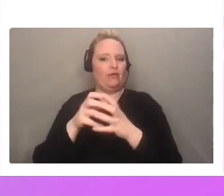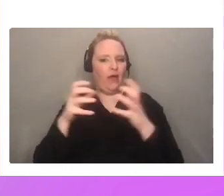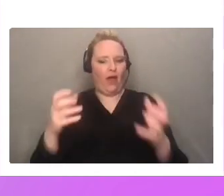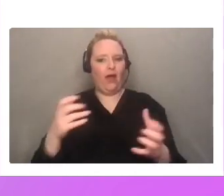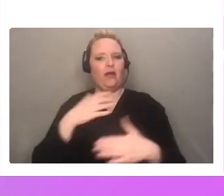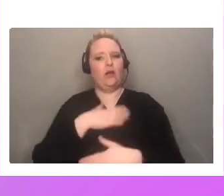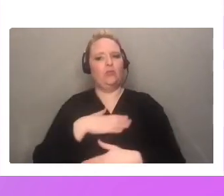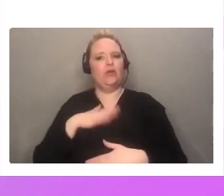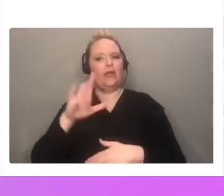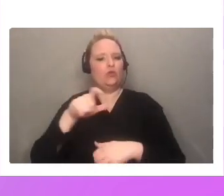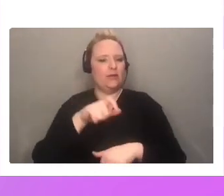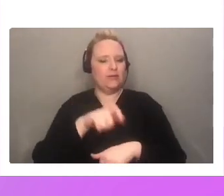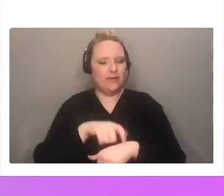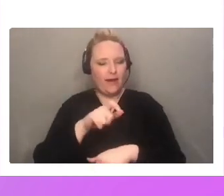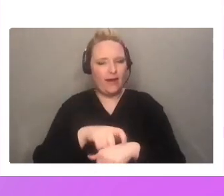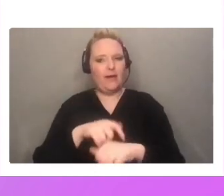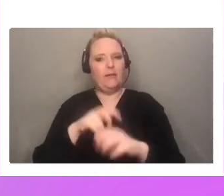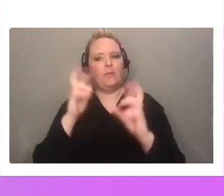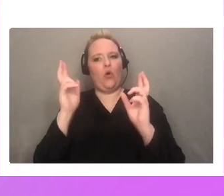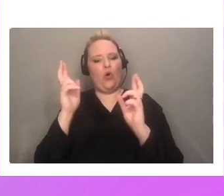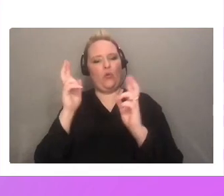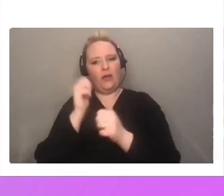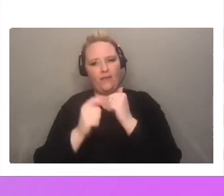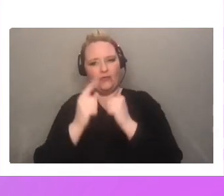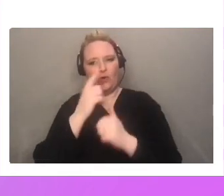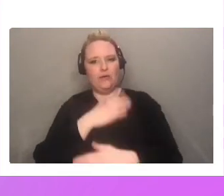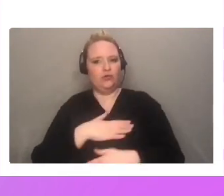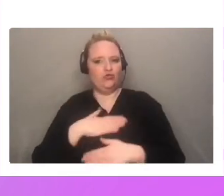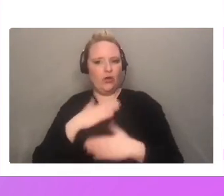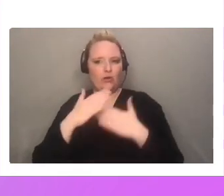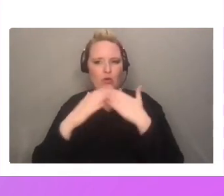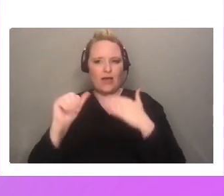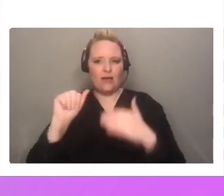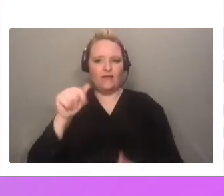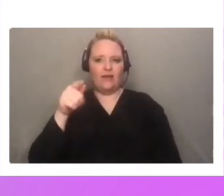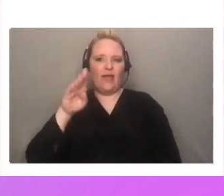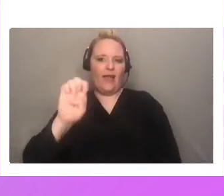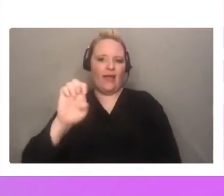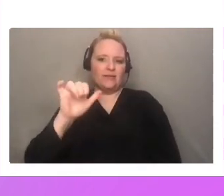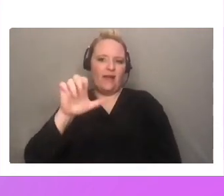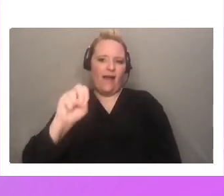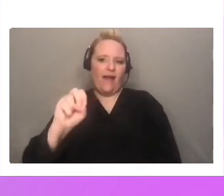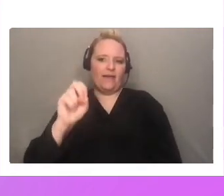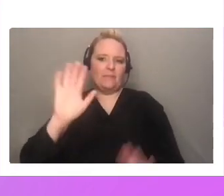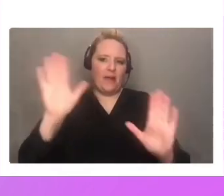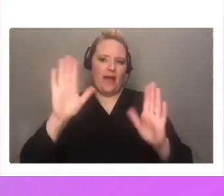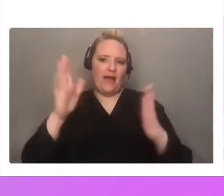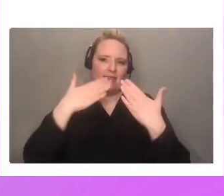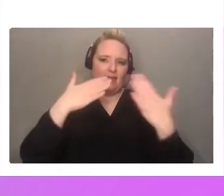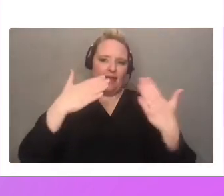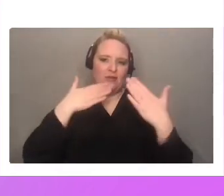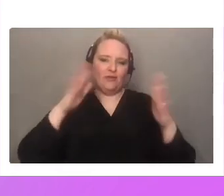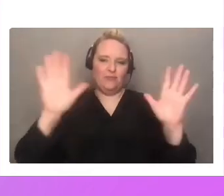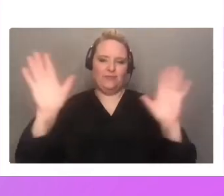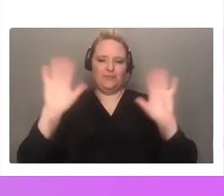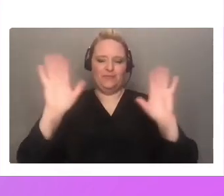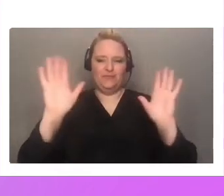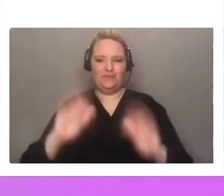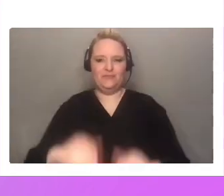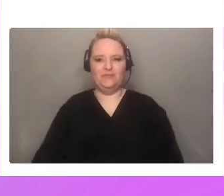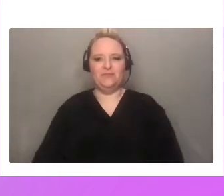appreciate your time and hope everybody enjoys the rest of AxCon. Bye, guys. Thank you. Bye.